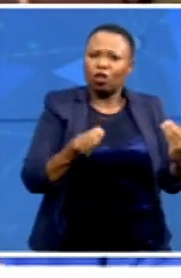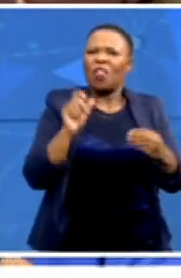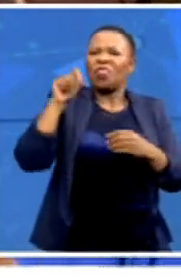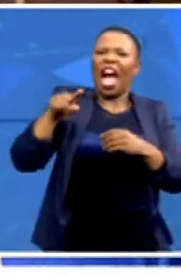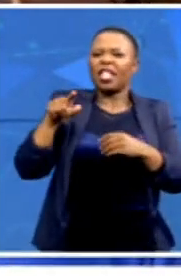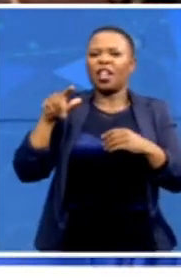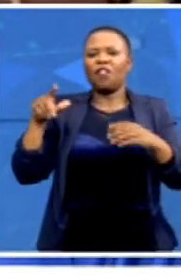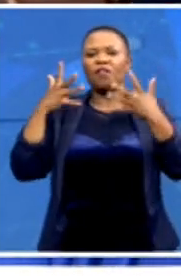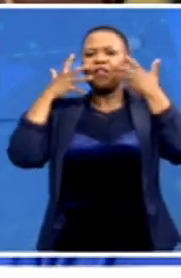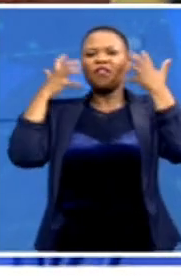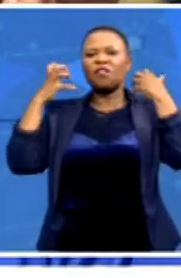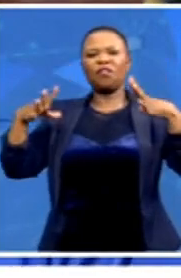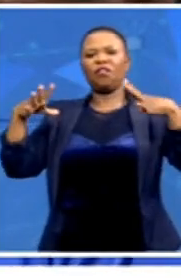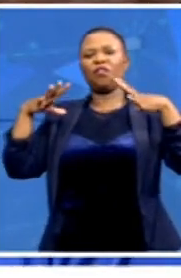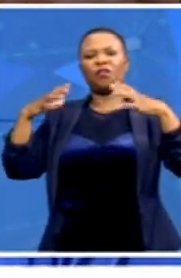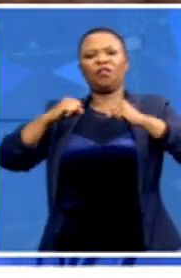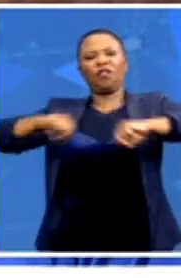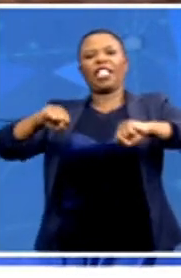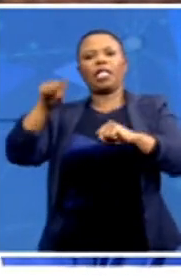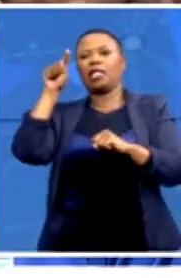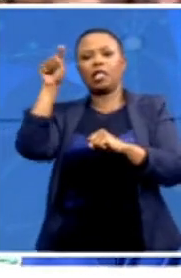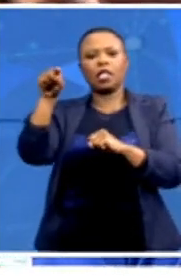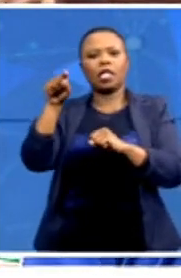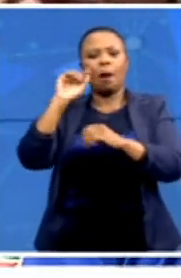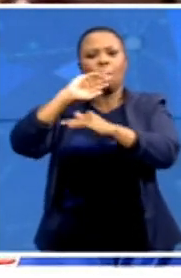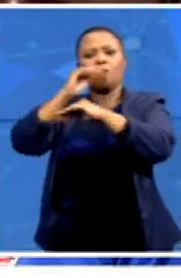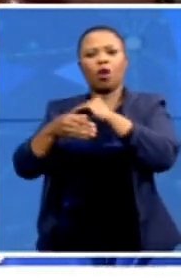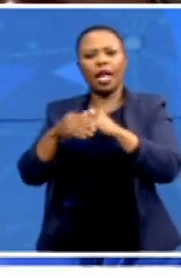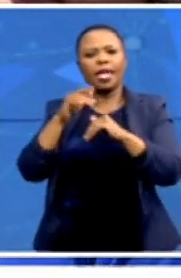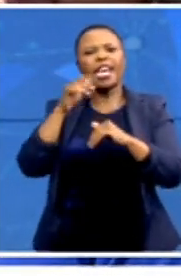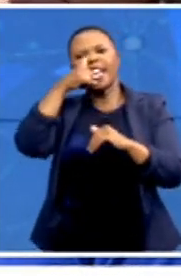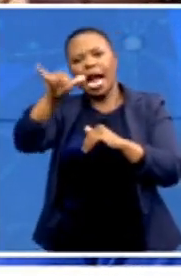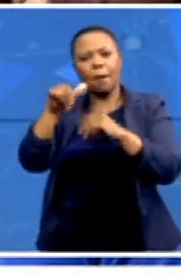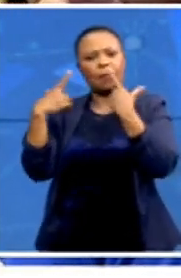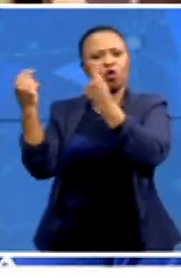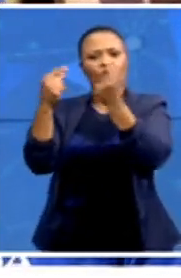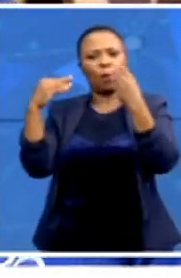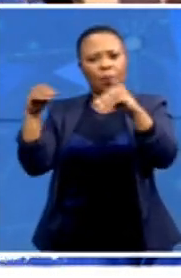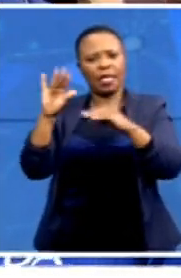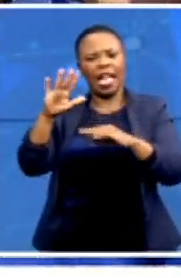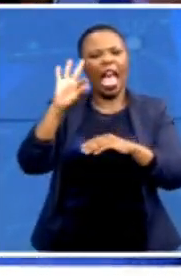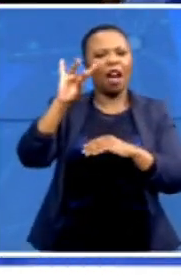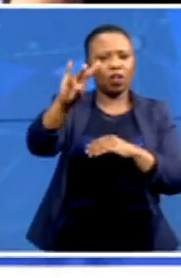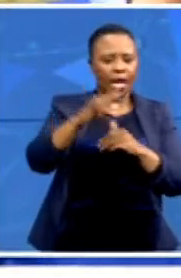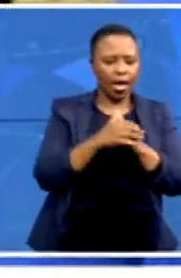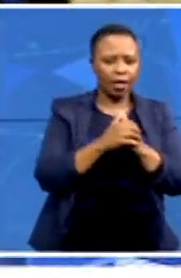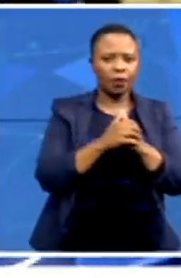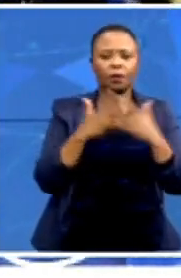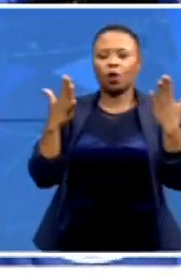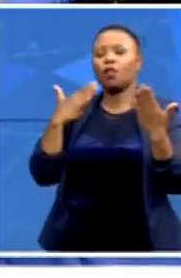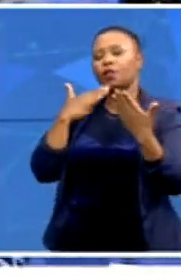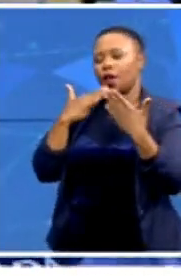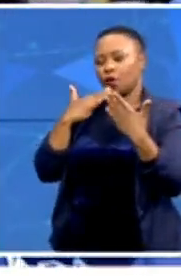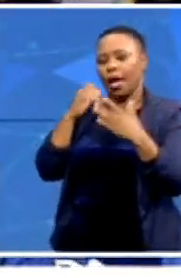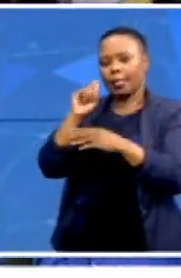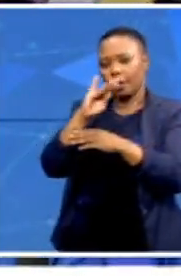while the rest of us have to deal with crime on a daily basis. John, thanks and good luck with your campaign. Thank you so much. Great to be with you, SABC. Thanks so much. John